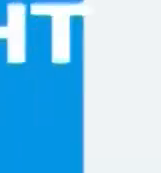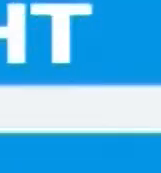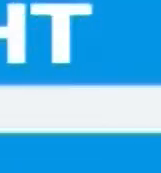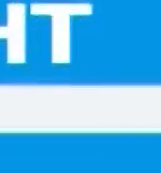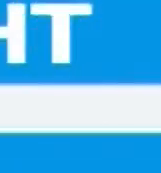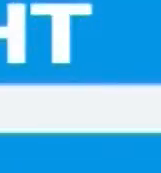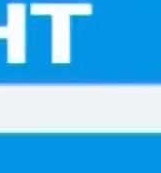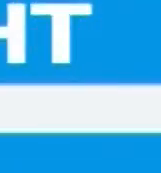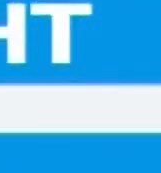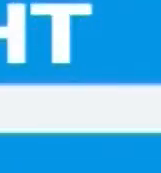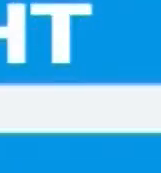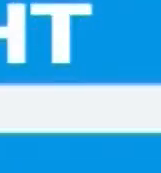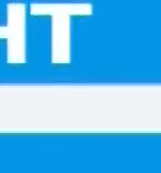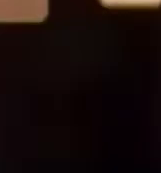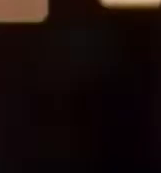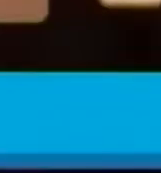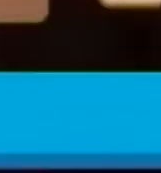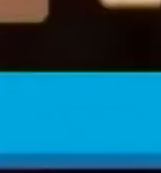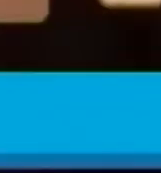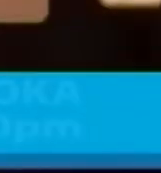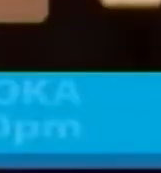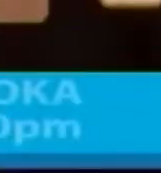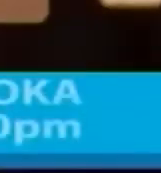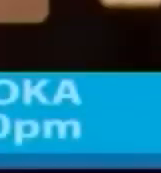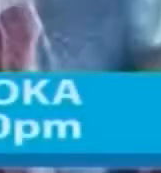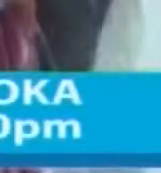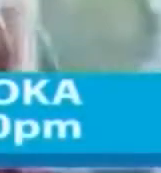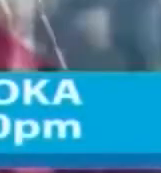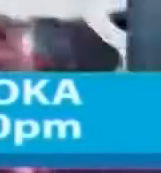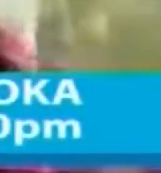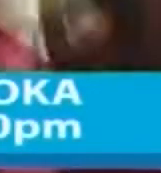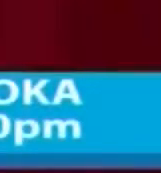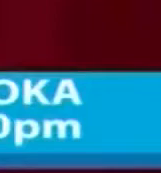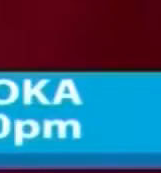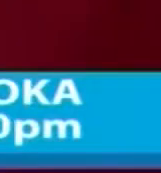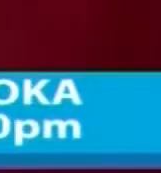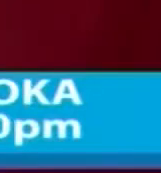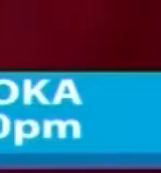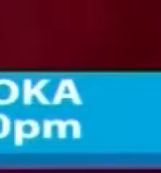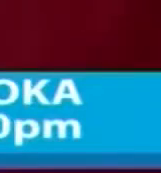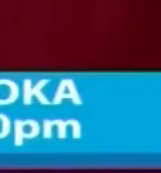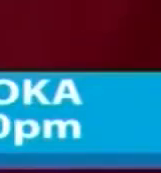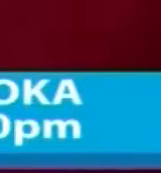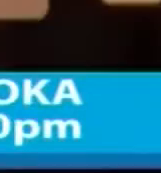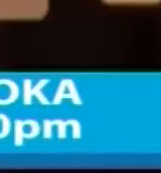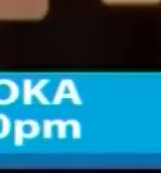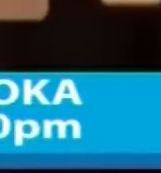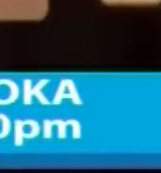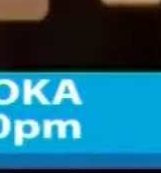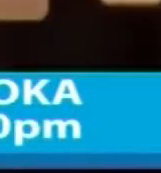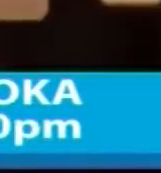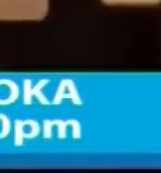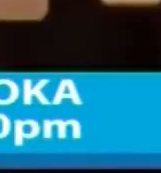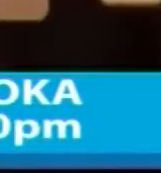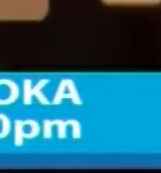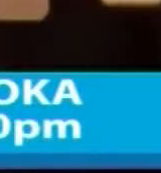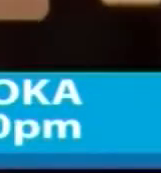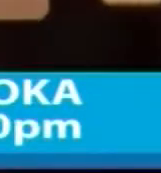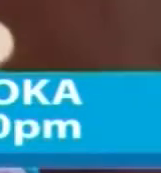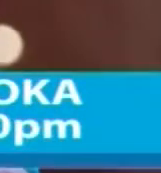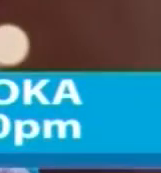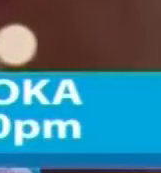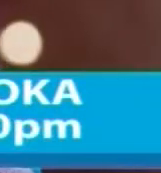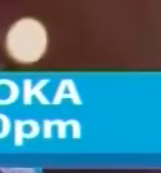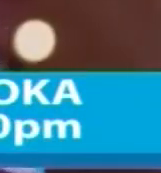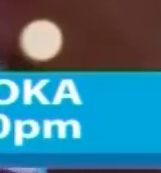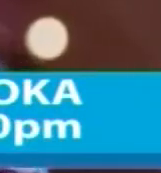Tonight on KBC Channel 1. I've heard a lot about this sorcerer. He can do whatever we want,